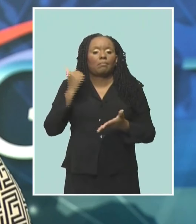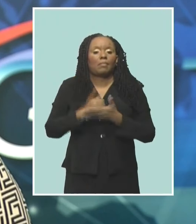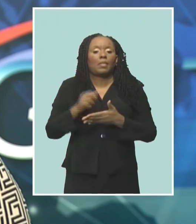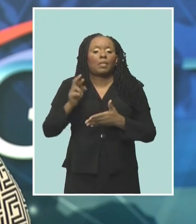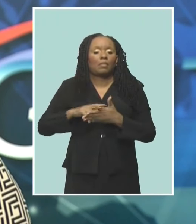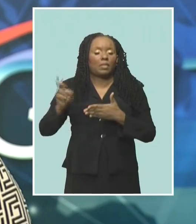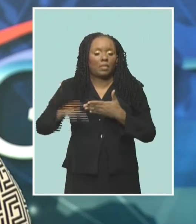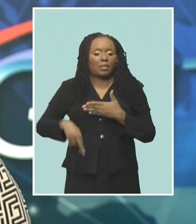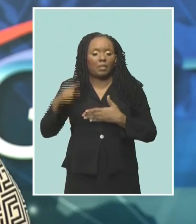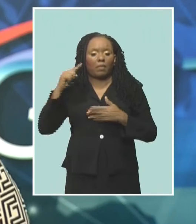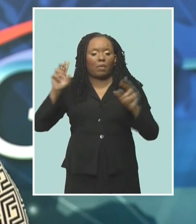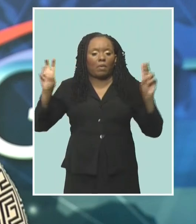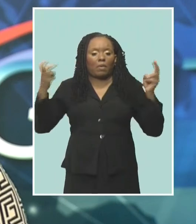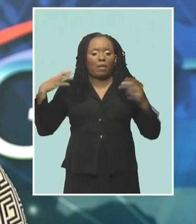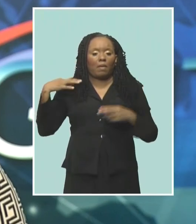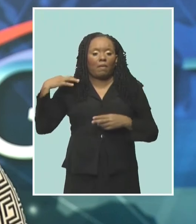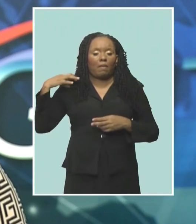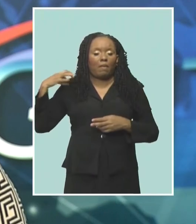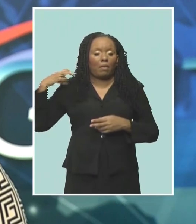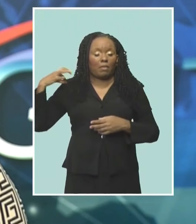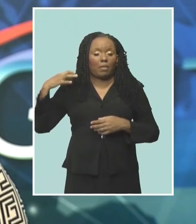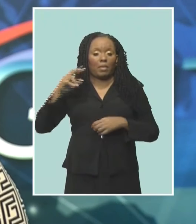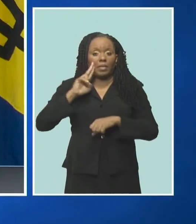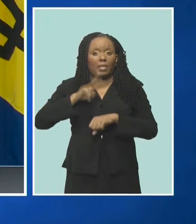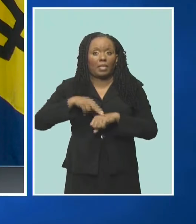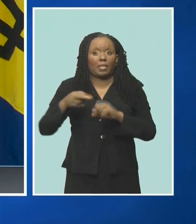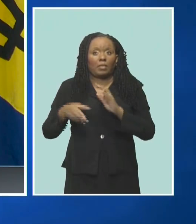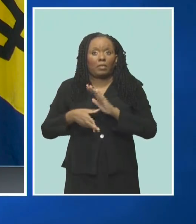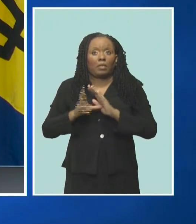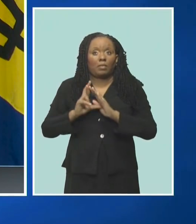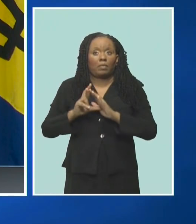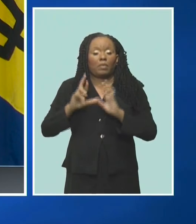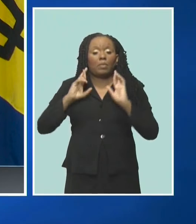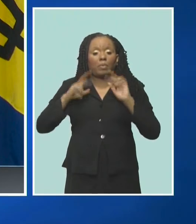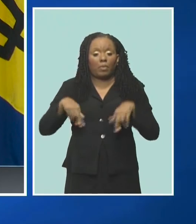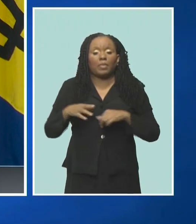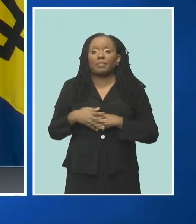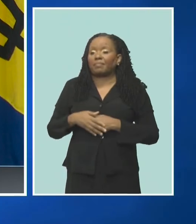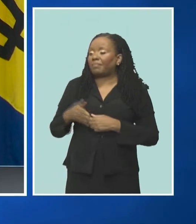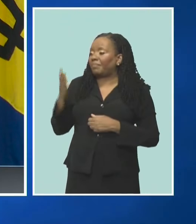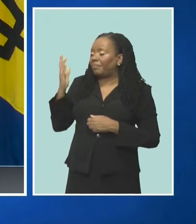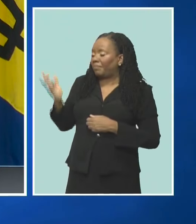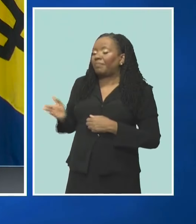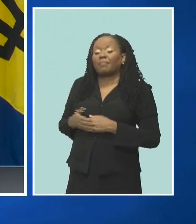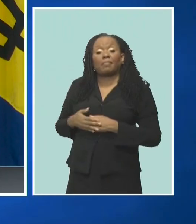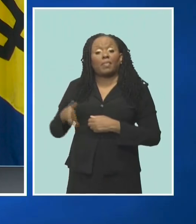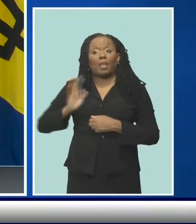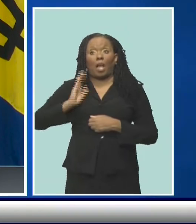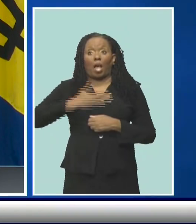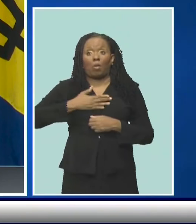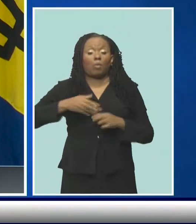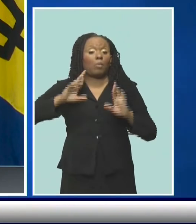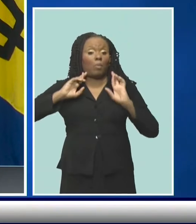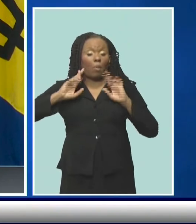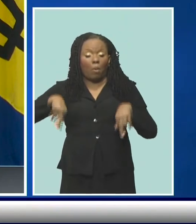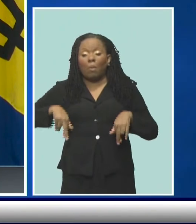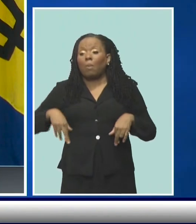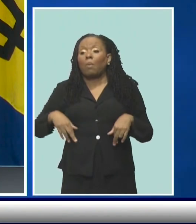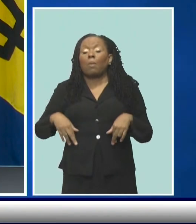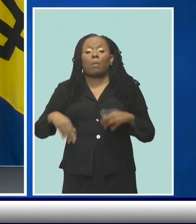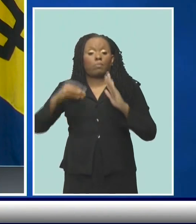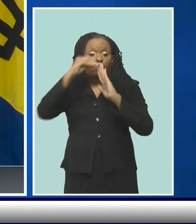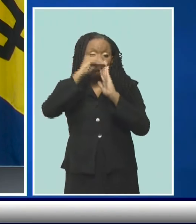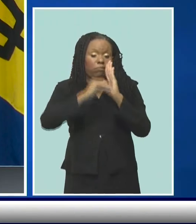Voluntary National Review Report. Based on the reports of the VNR, we also had a national